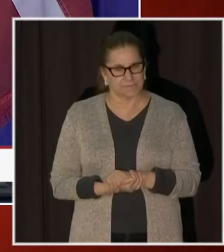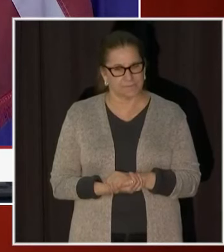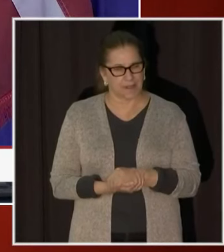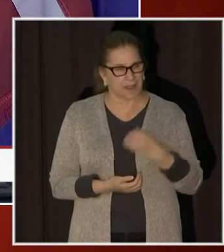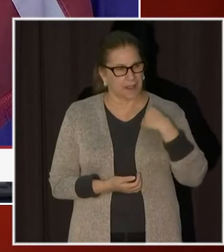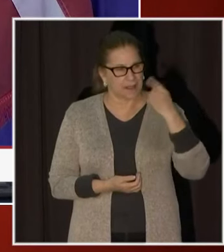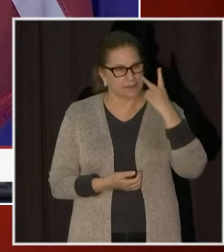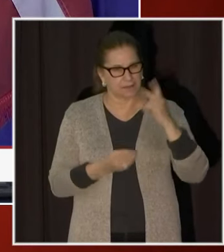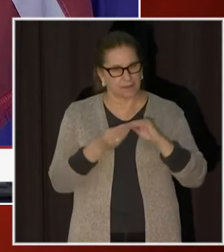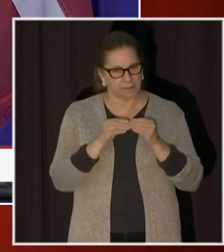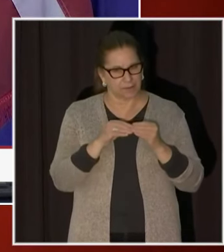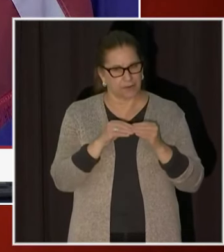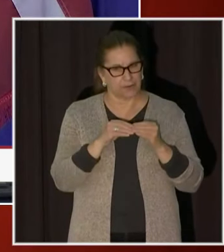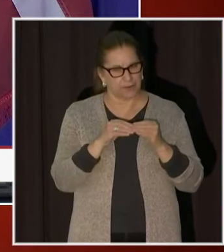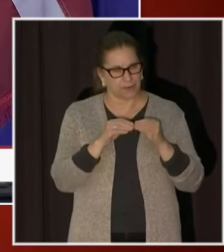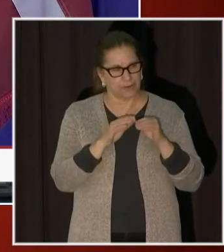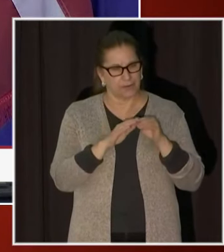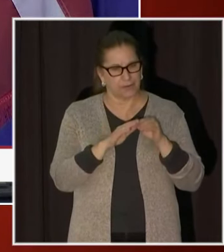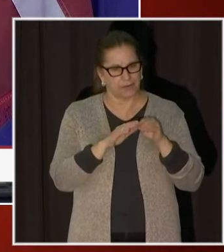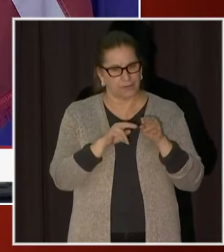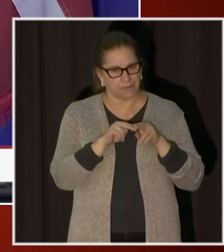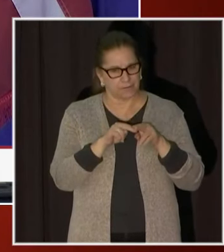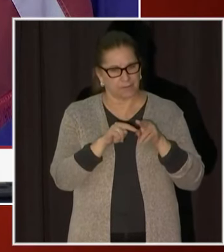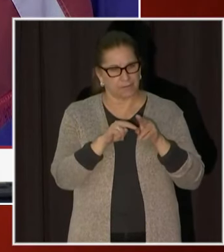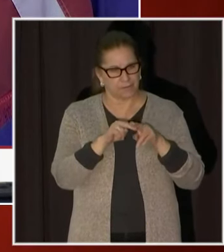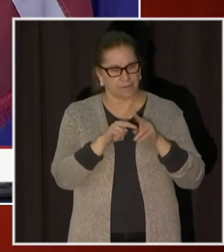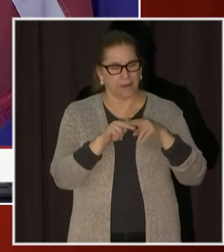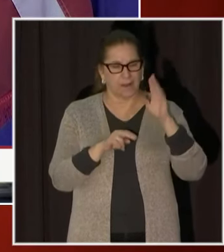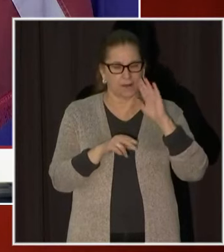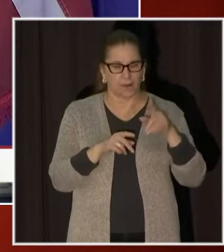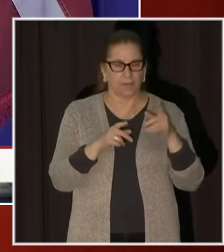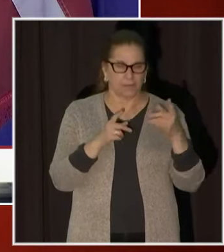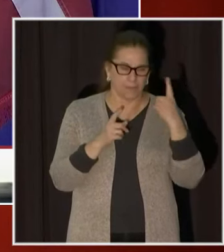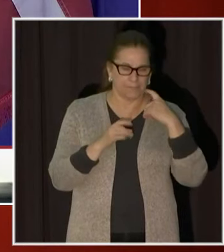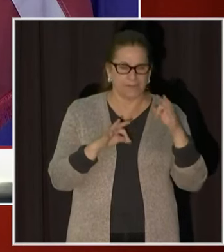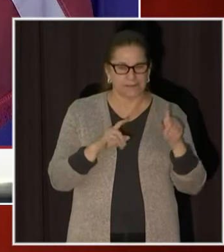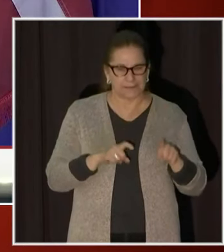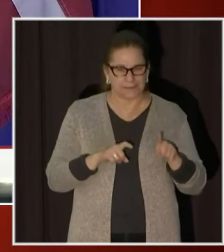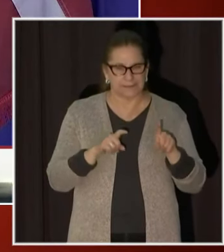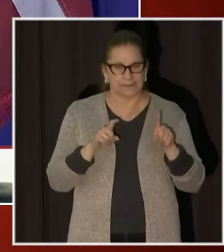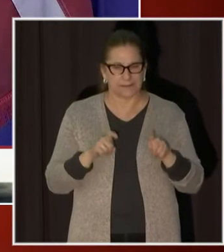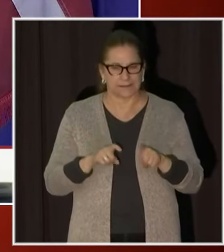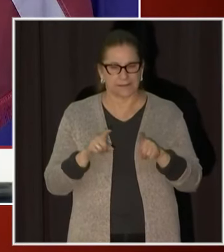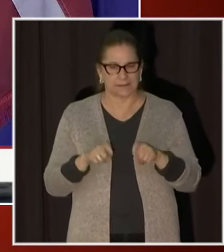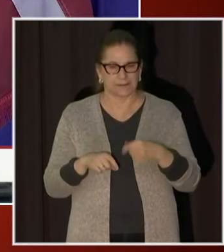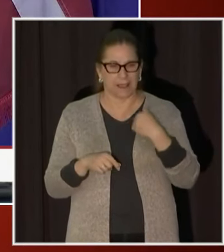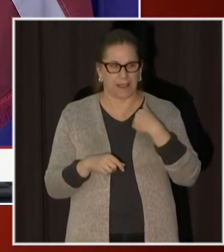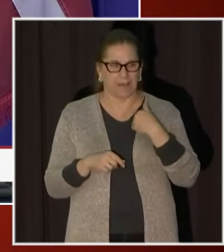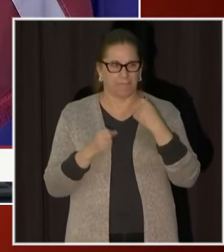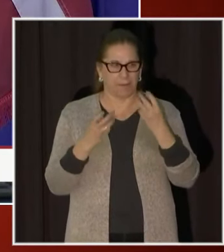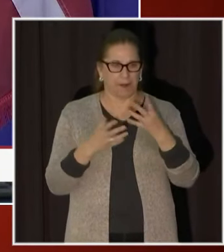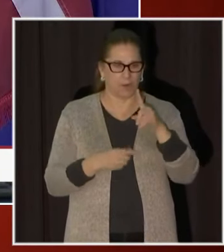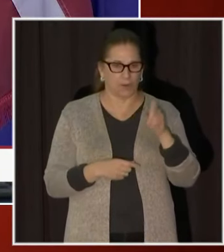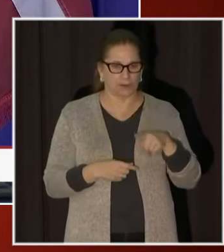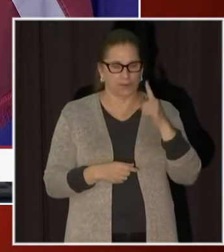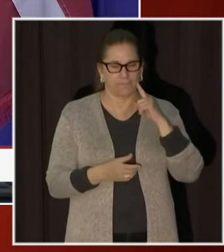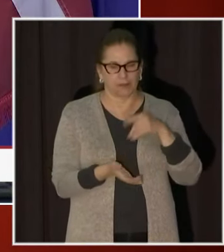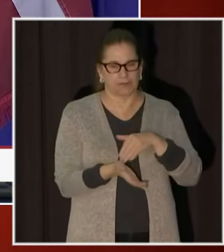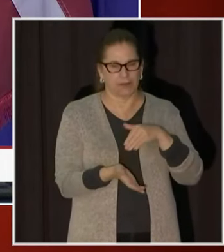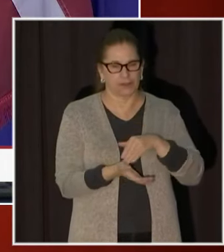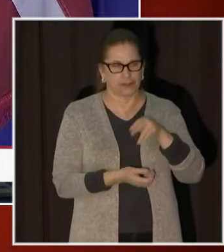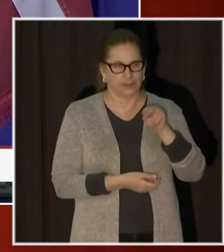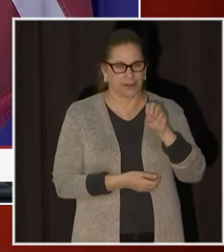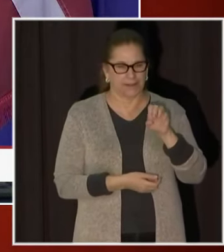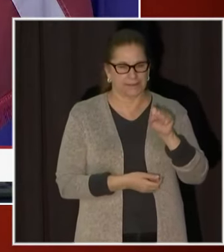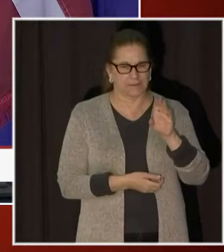know you're closely tracking these, and testing is expanding. So I had a question for Dr. Nesbitt about how do you draw that